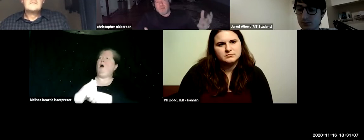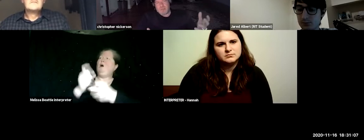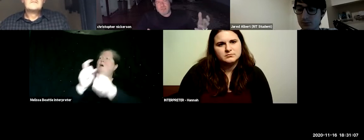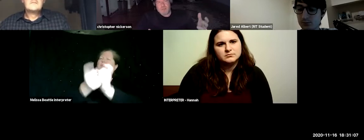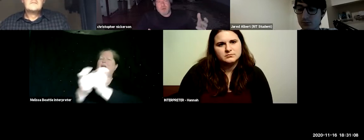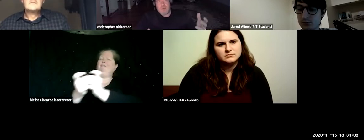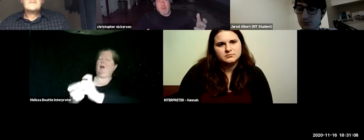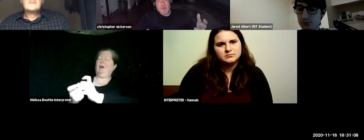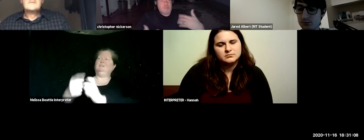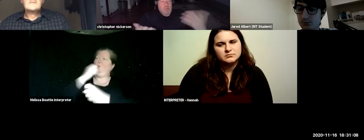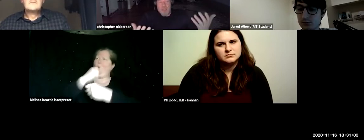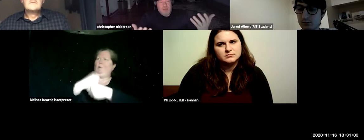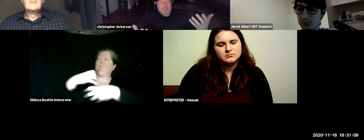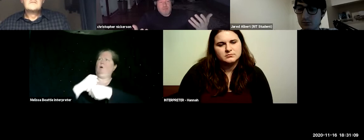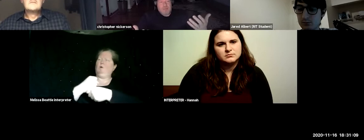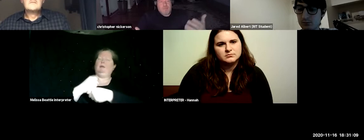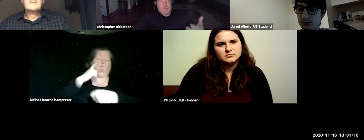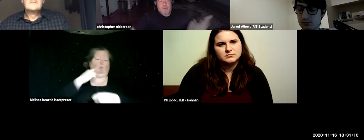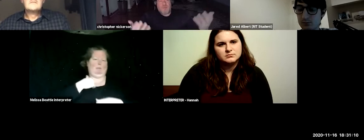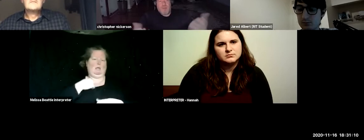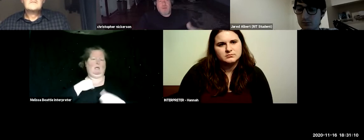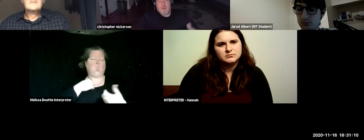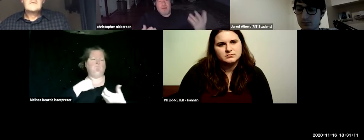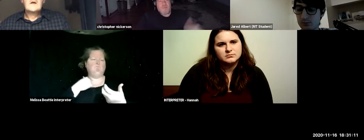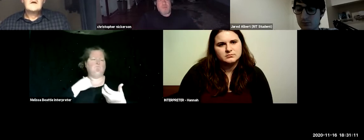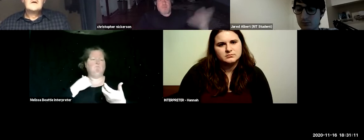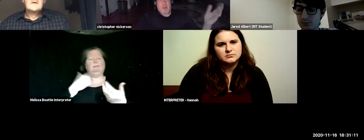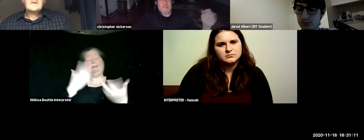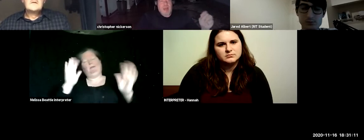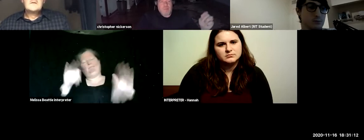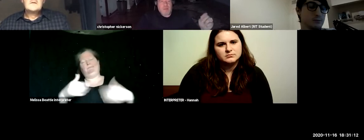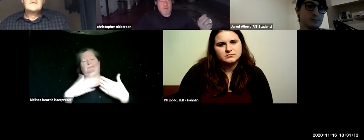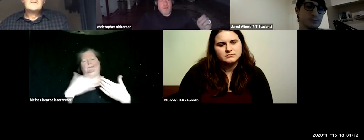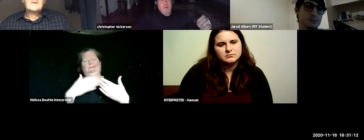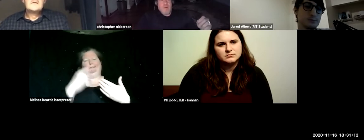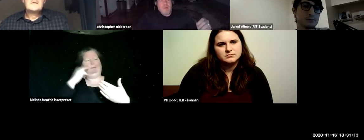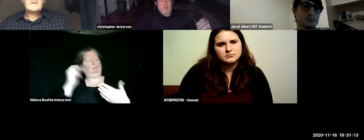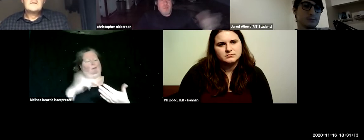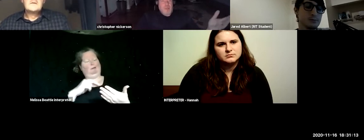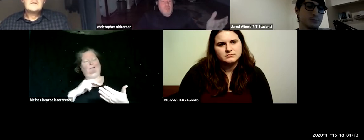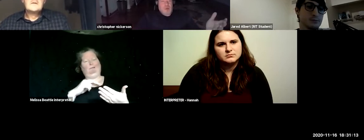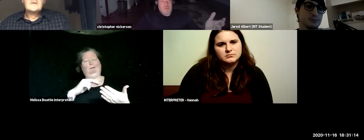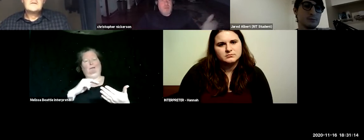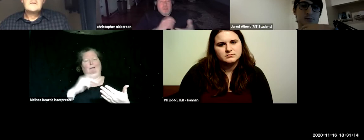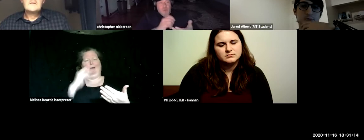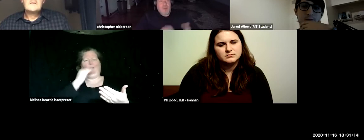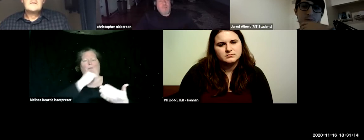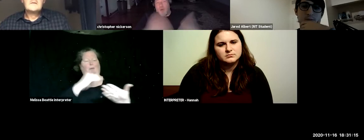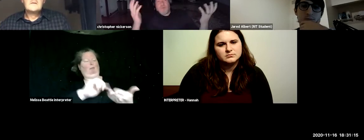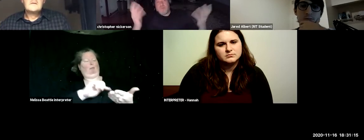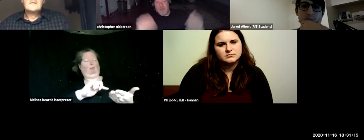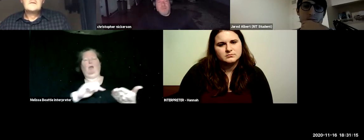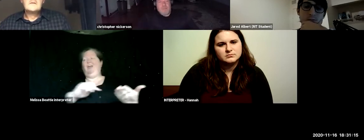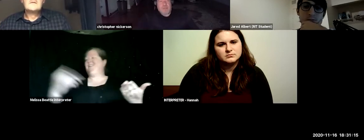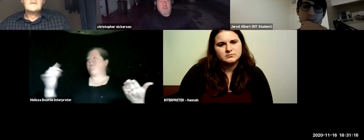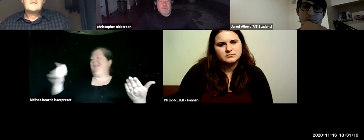modifications so the thing doesn't explode. And to me, it's flippant. I kind of like back of the napkin, and somebody else tries it, they do it by the